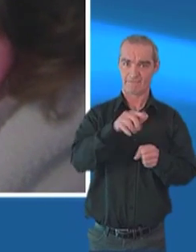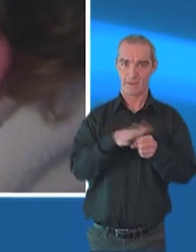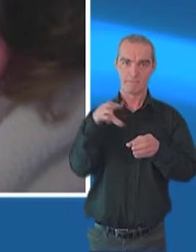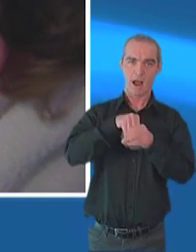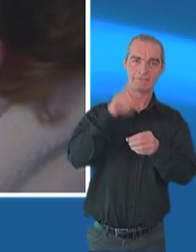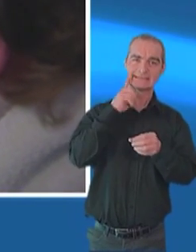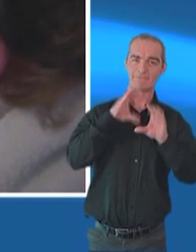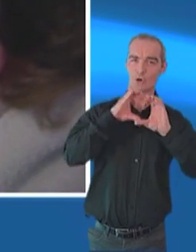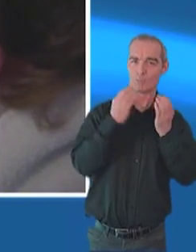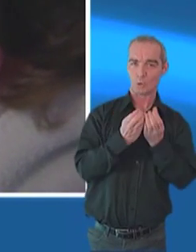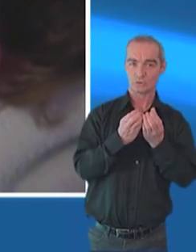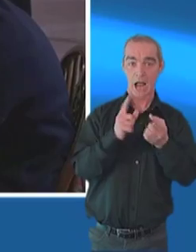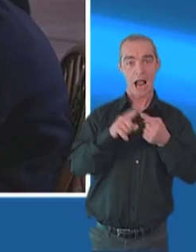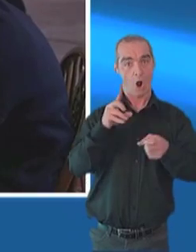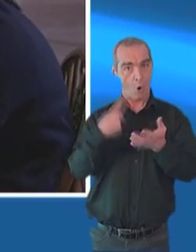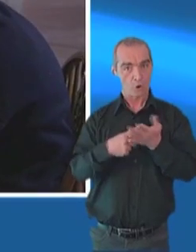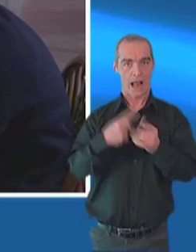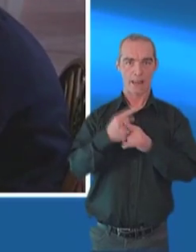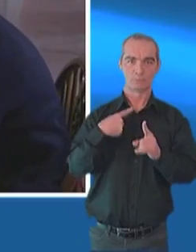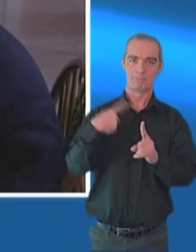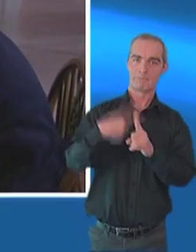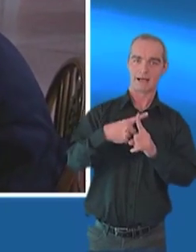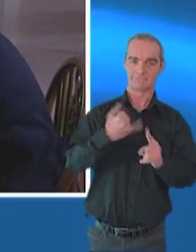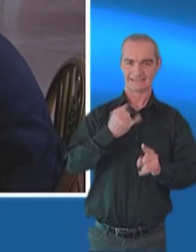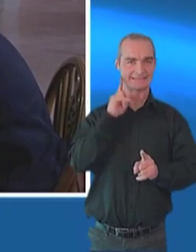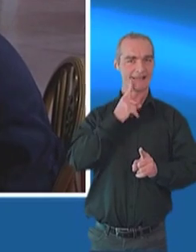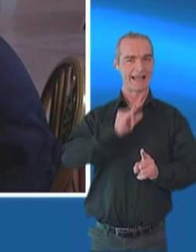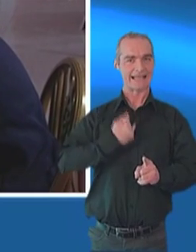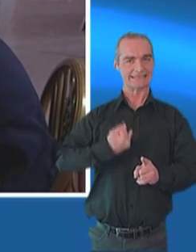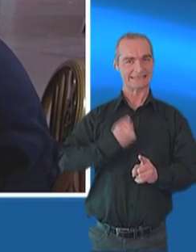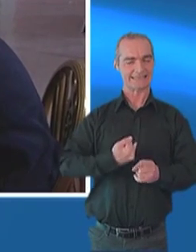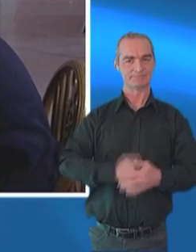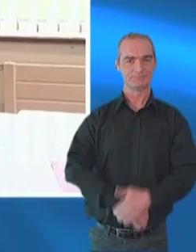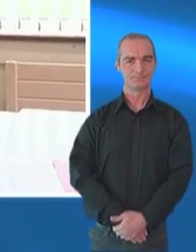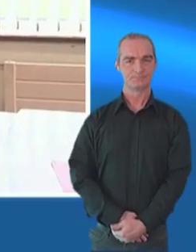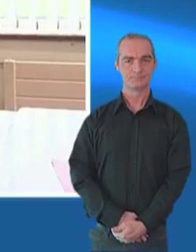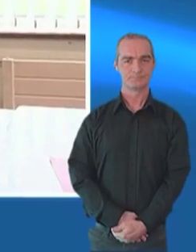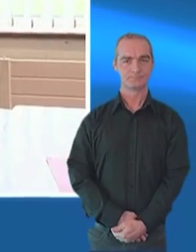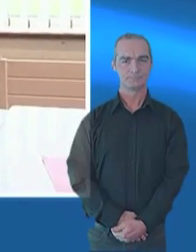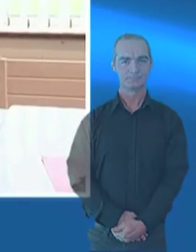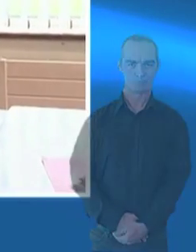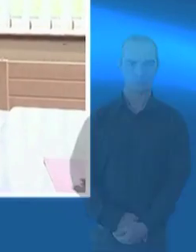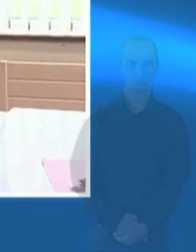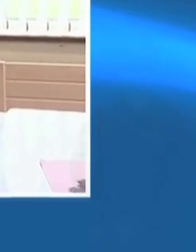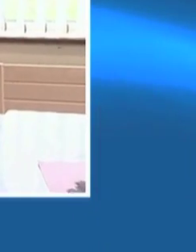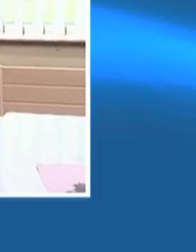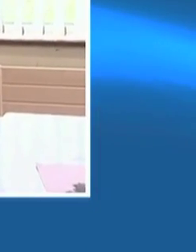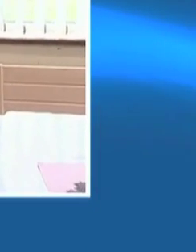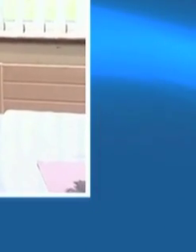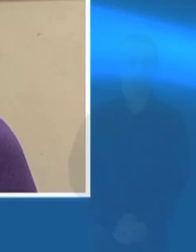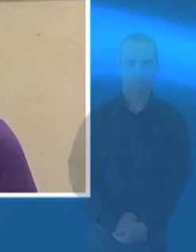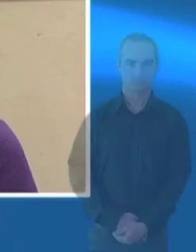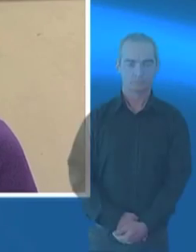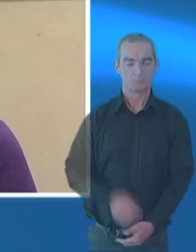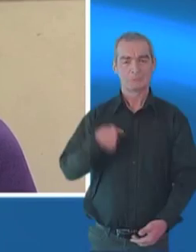culture, which are crucial to their sense of understanding and inclusion, as well as helping create their positive deaf